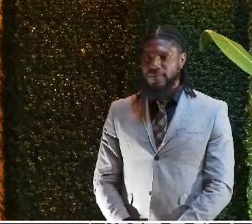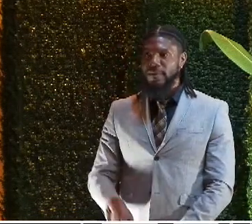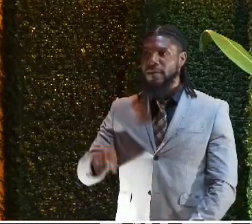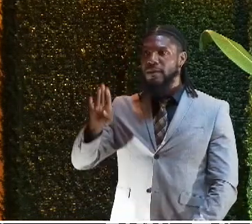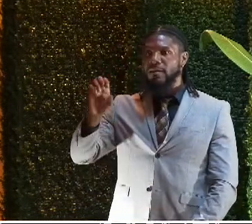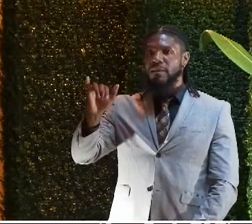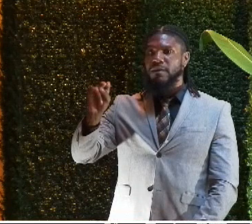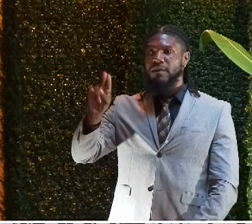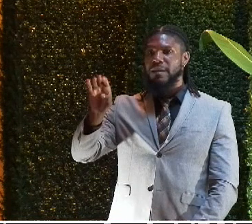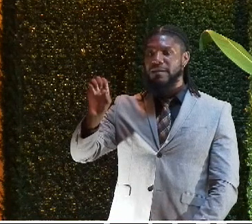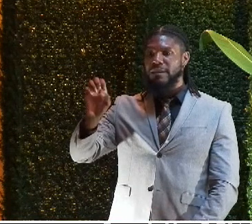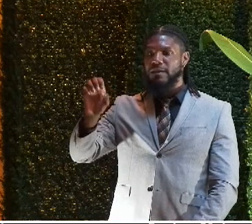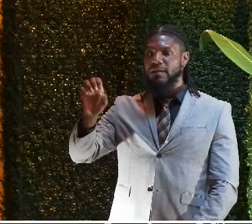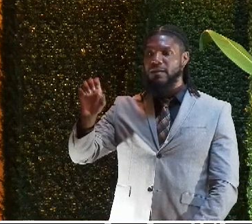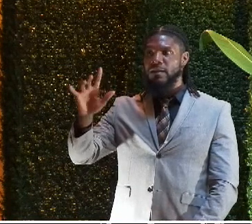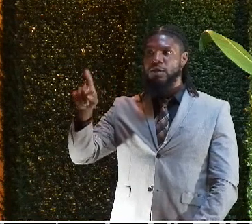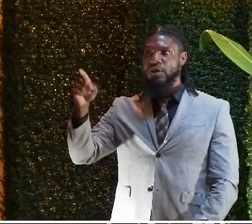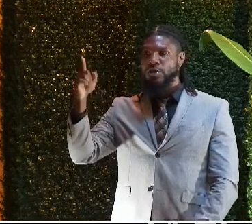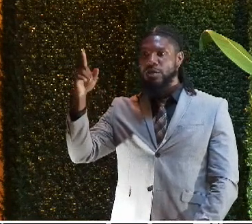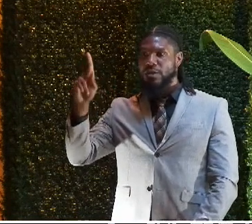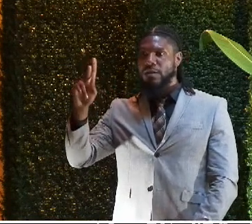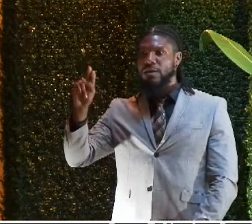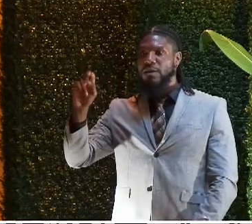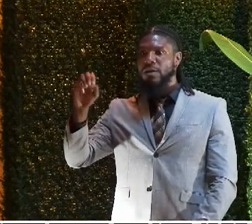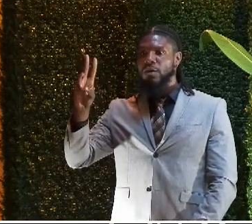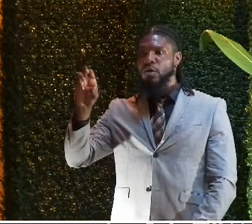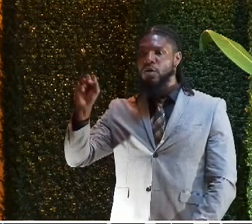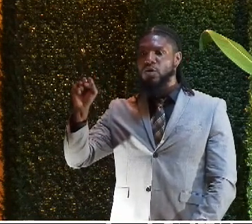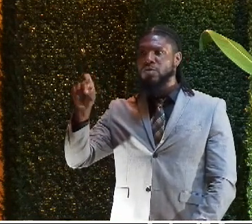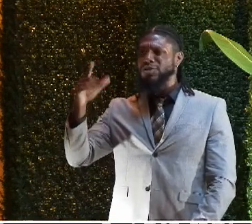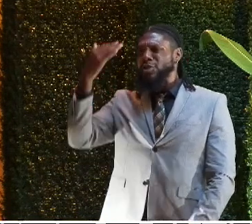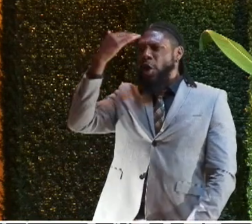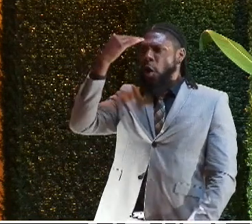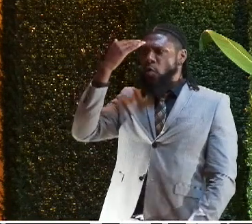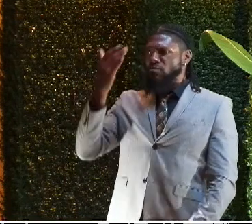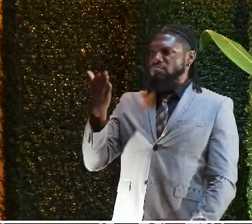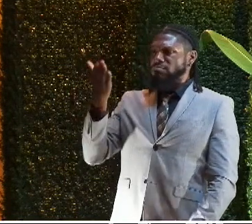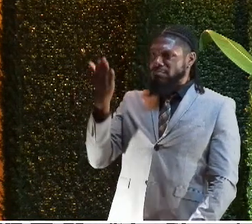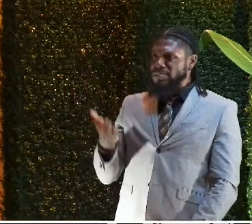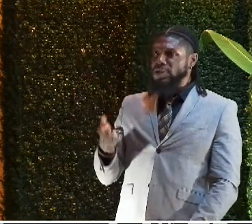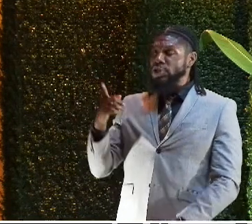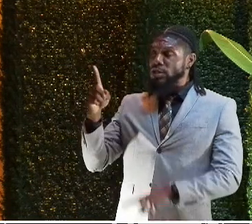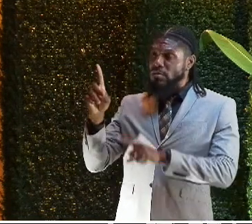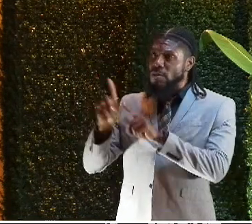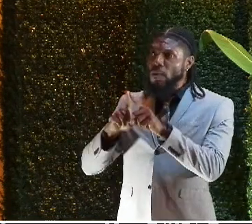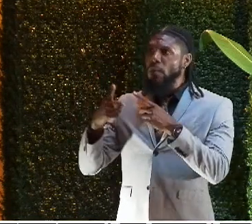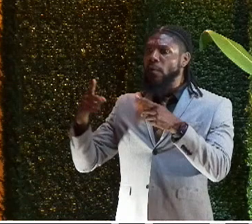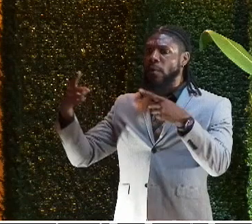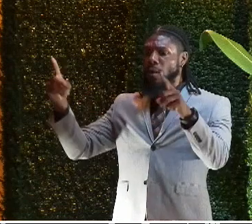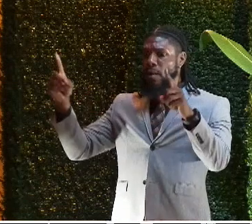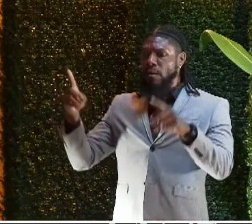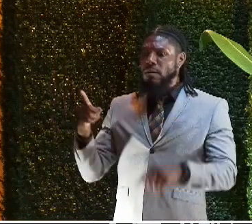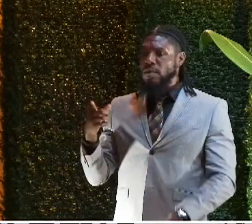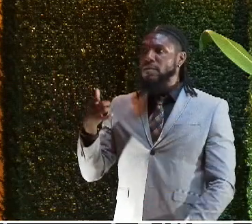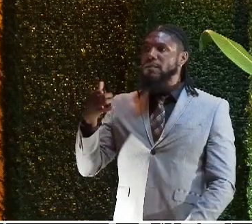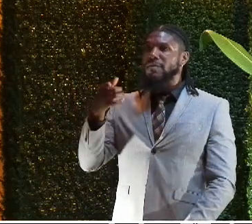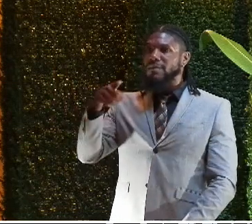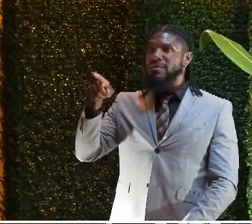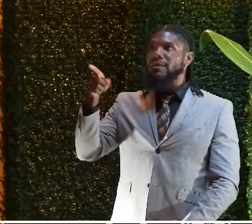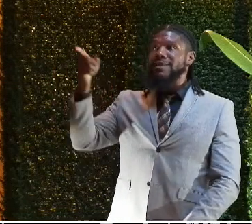Beyonce knows, as big as a star as she is, they will still tell you to shut up and